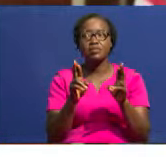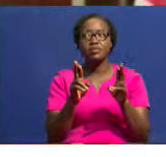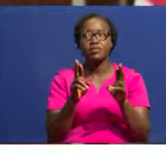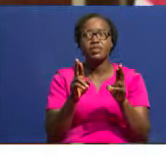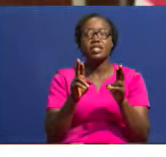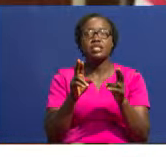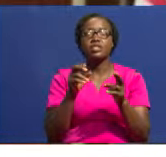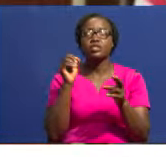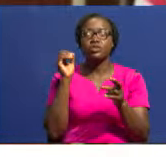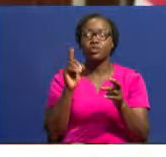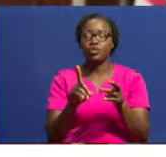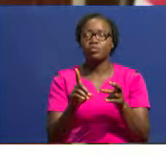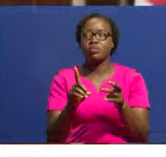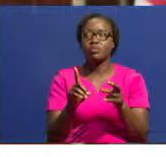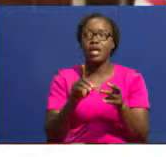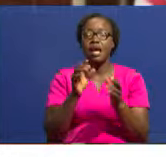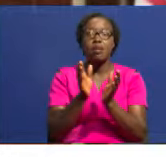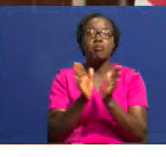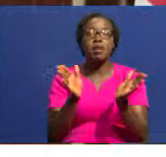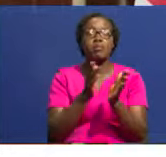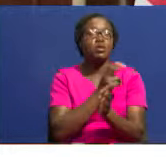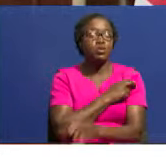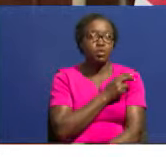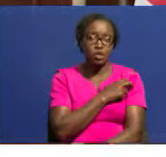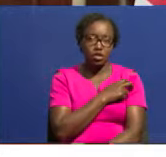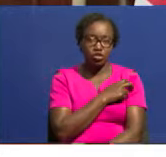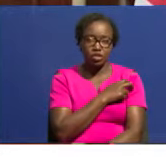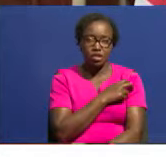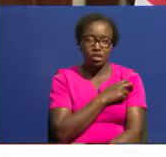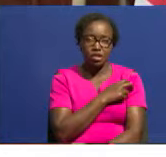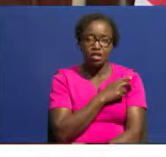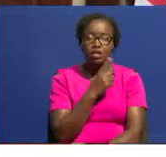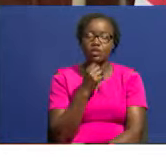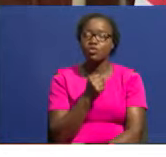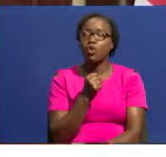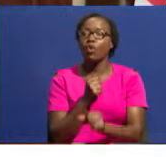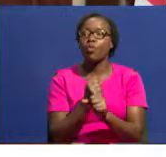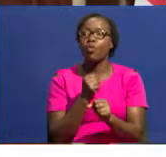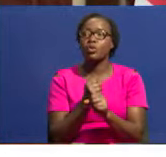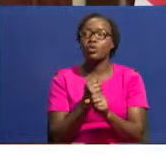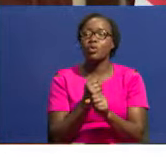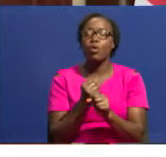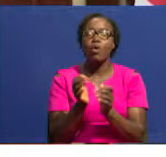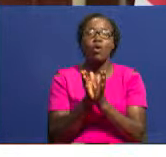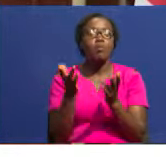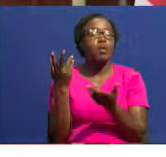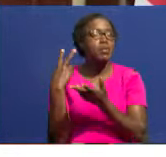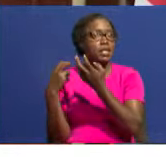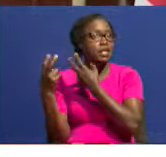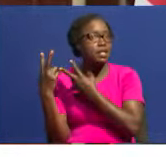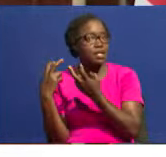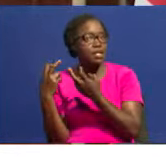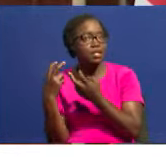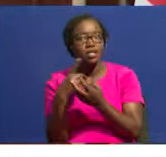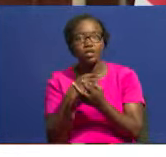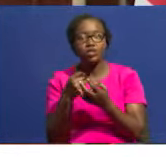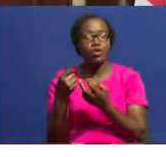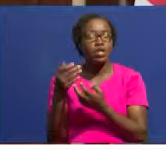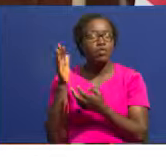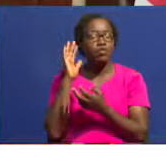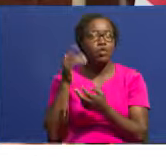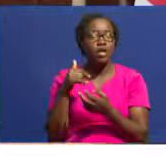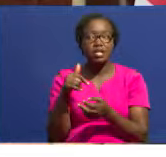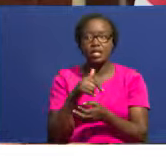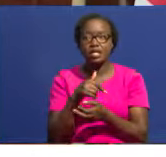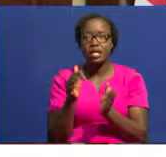to be subjected to public consultation. So we do what is called public hearings. So you've had us,